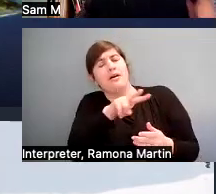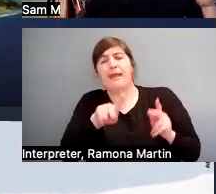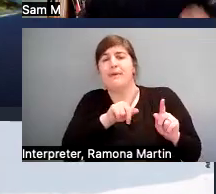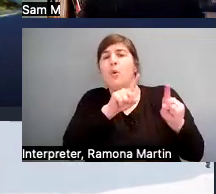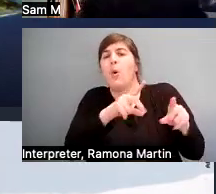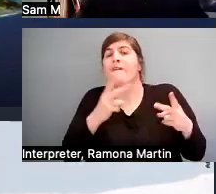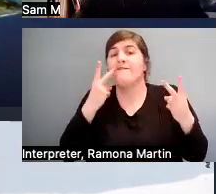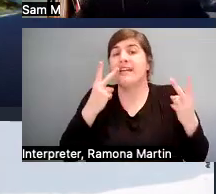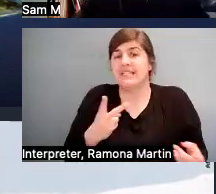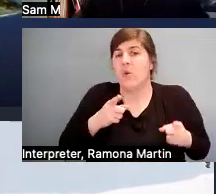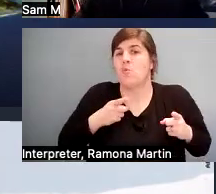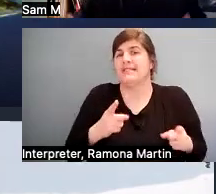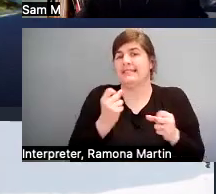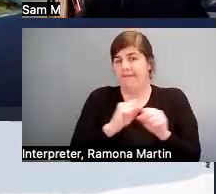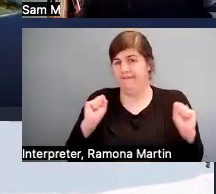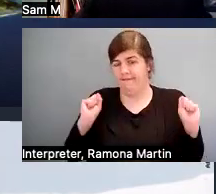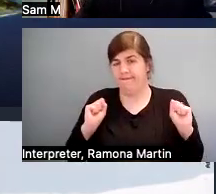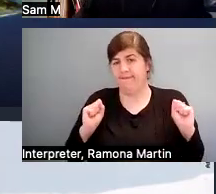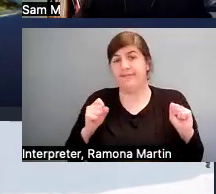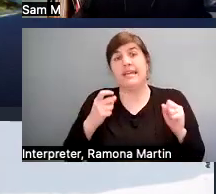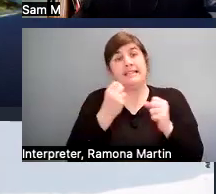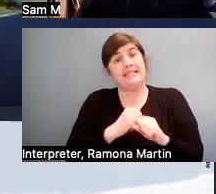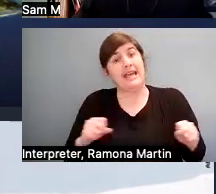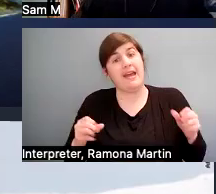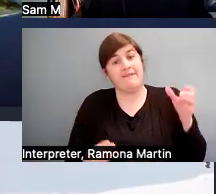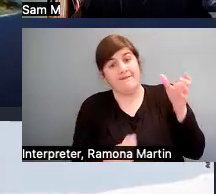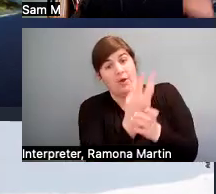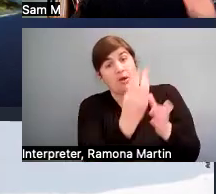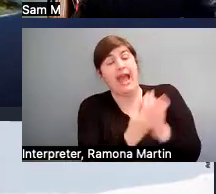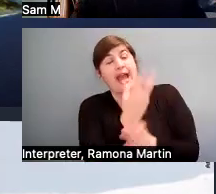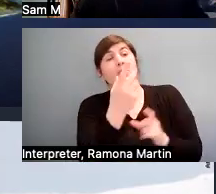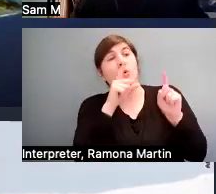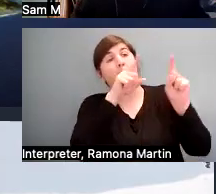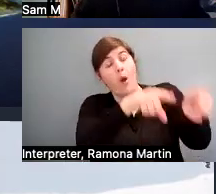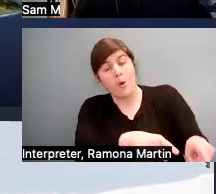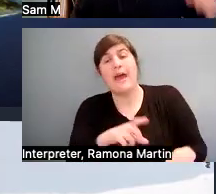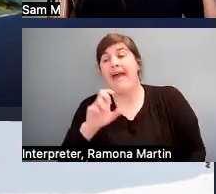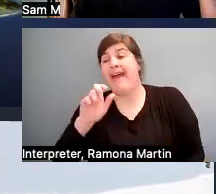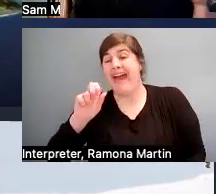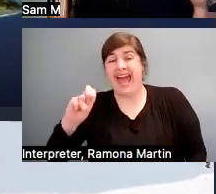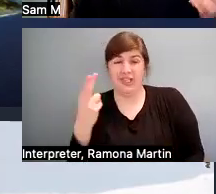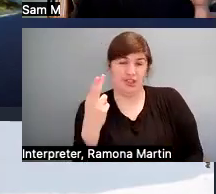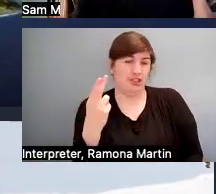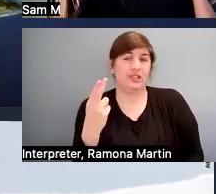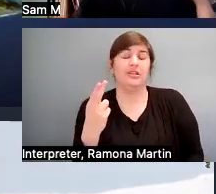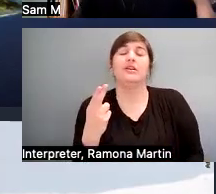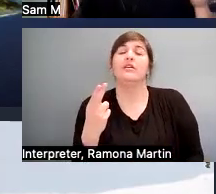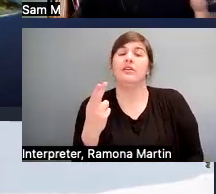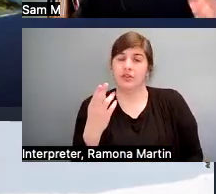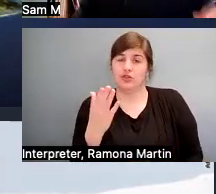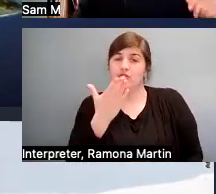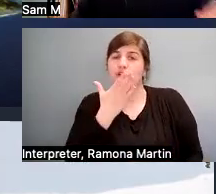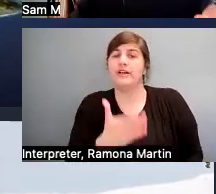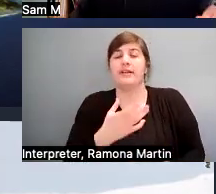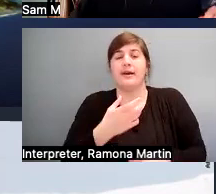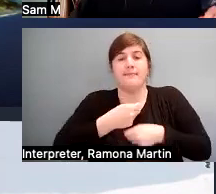If you get safe volcanoes to go to, you can actually have tourism. The ash from volcanoes is also really good at making